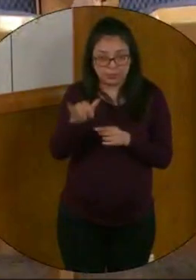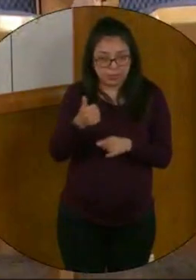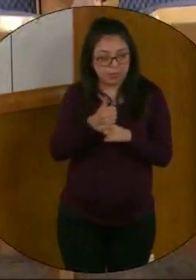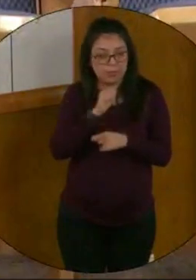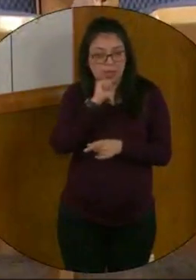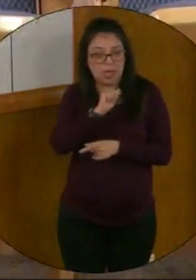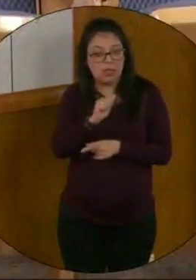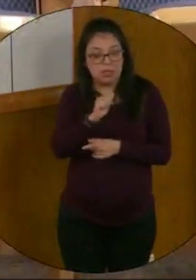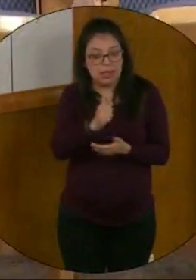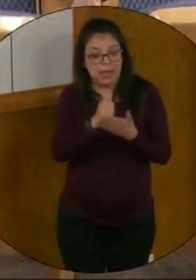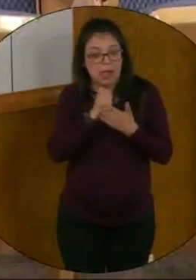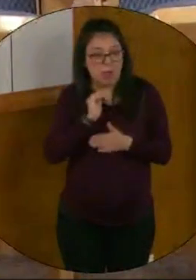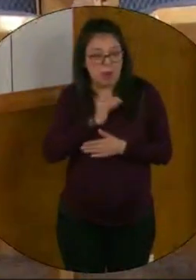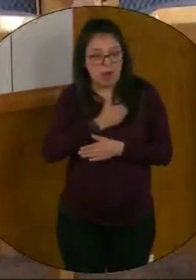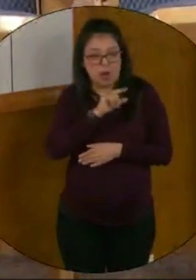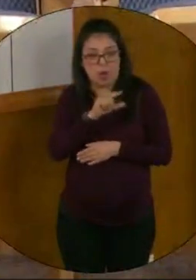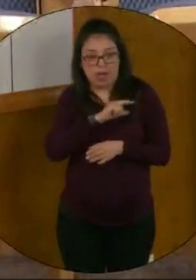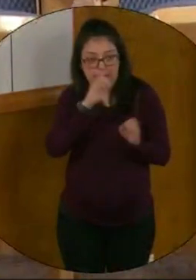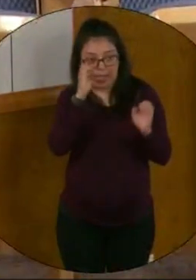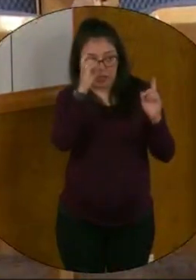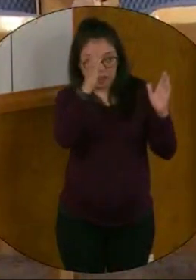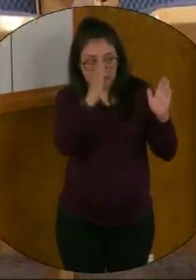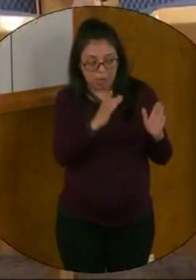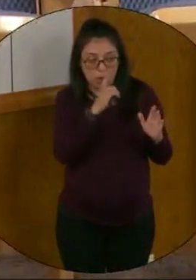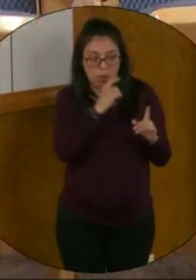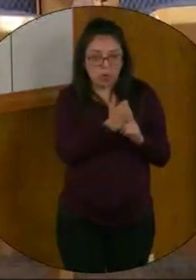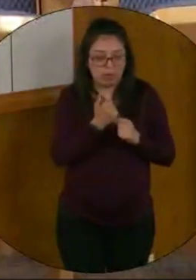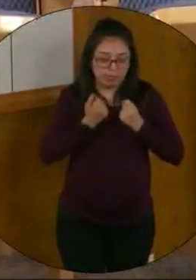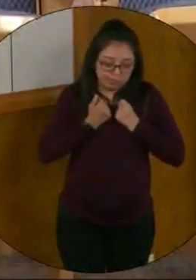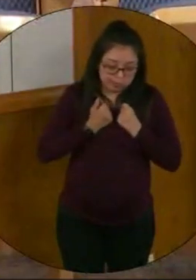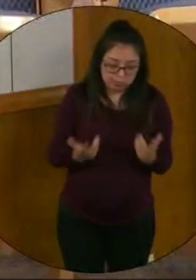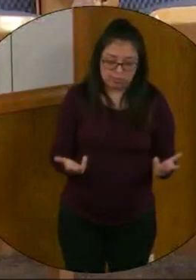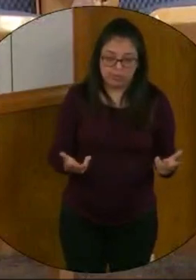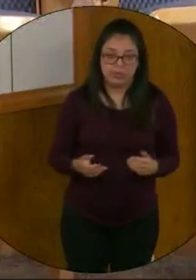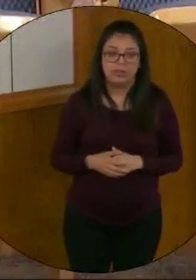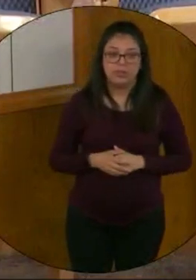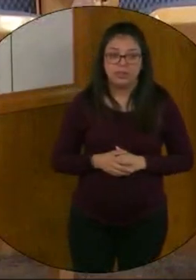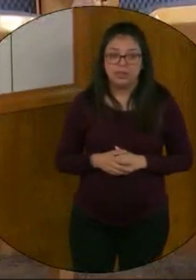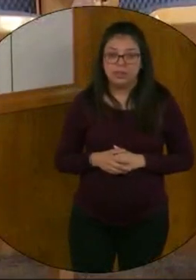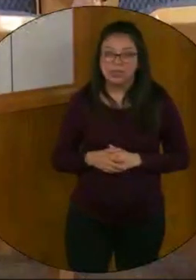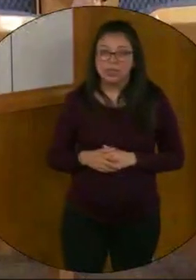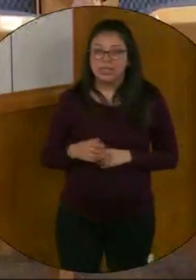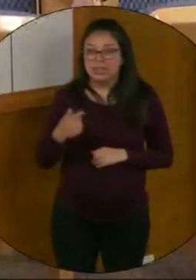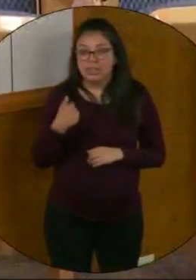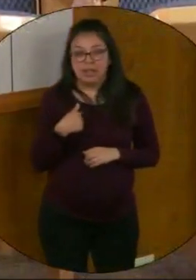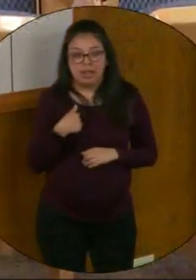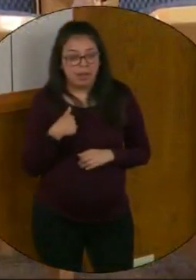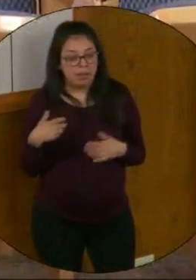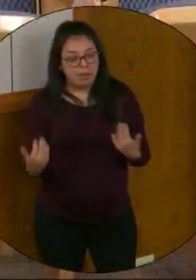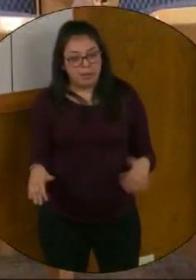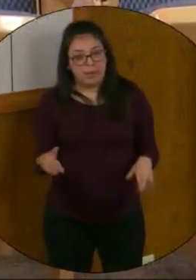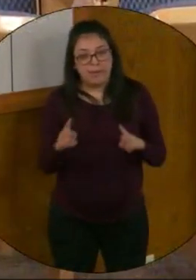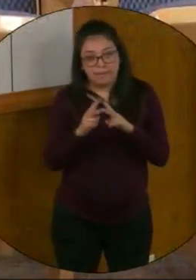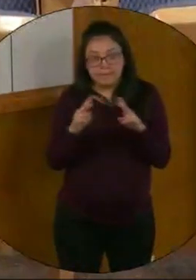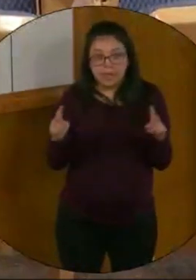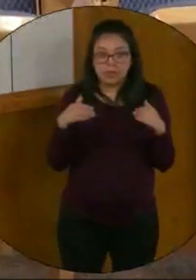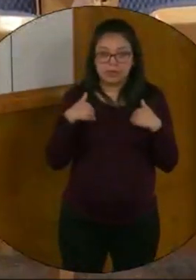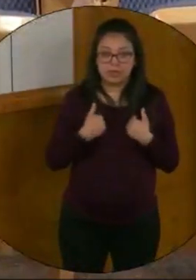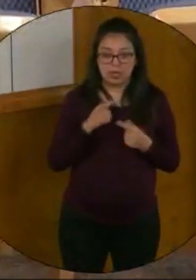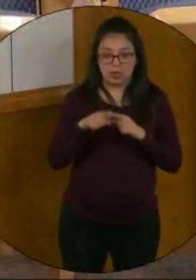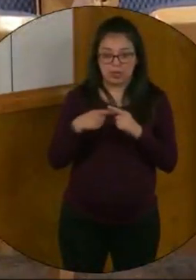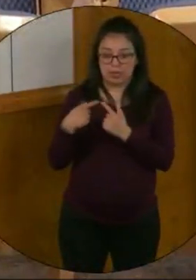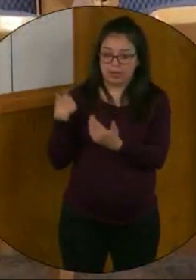helpful for our quality educators who are burnt out. I am so tired when I go